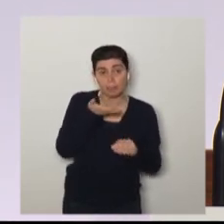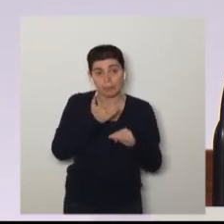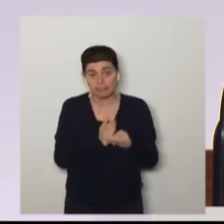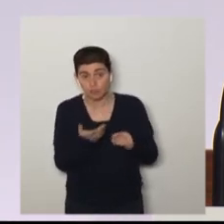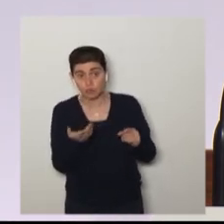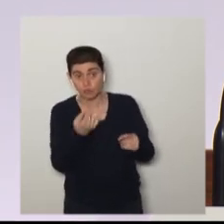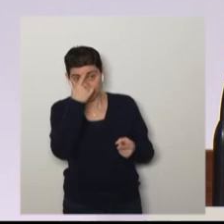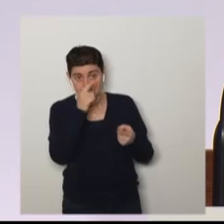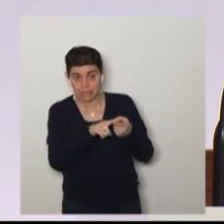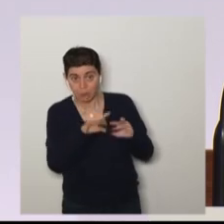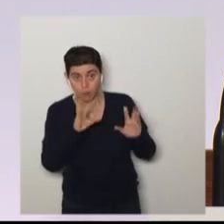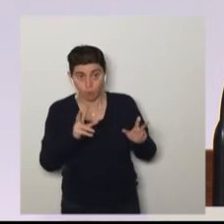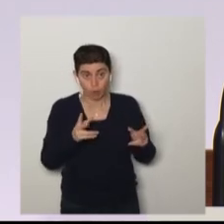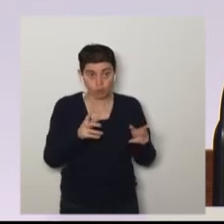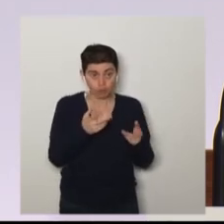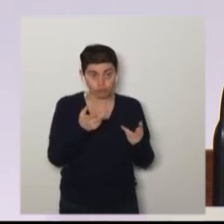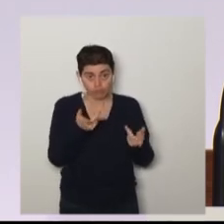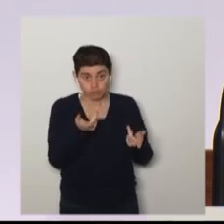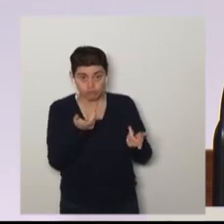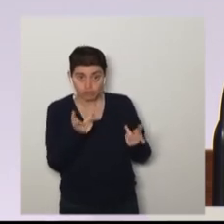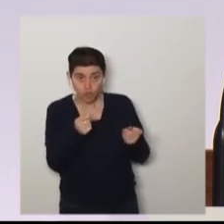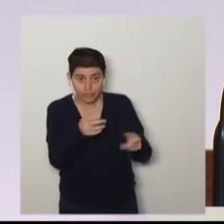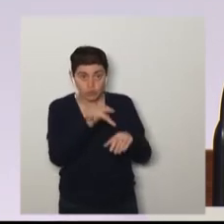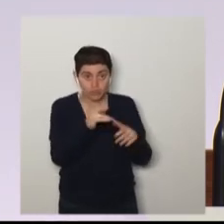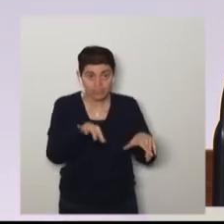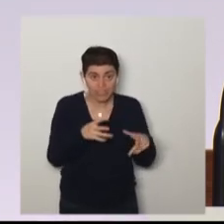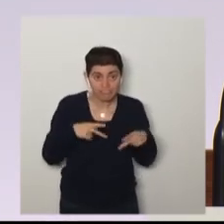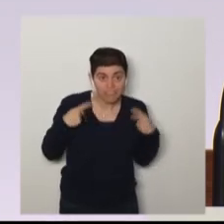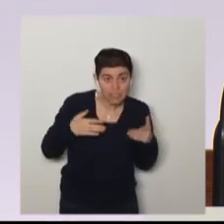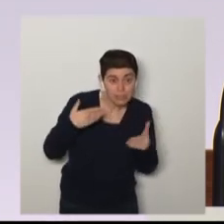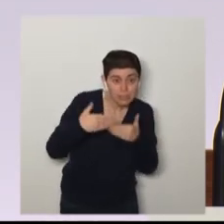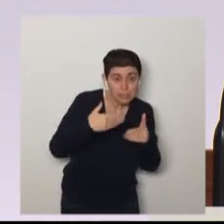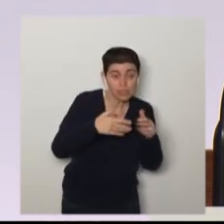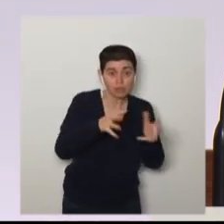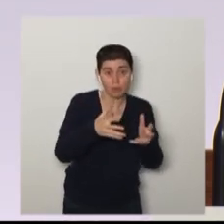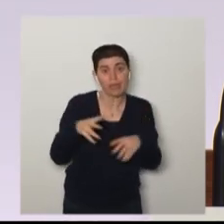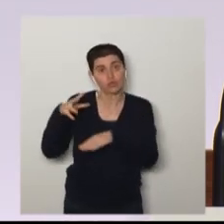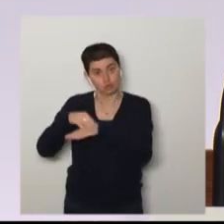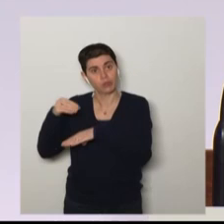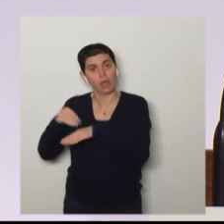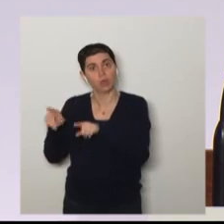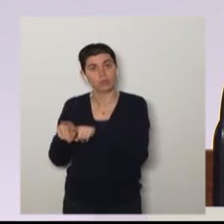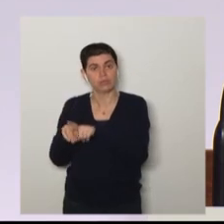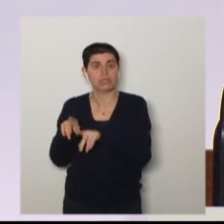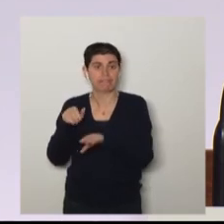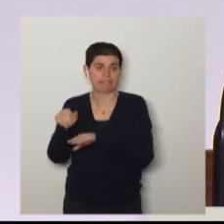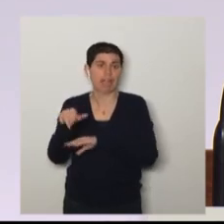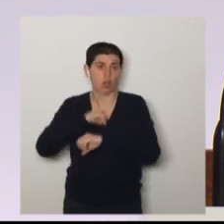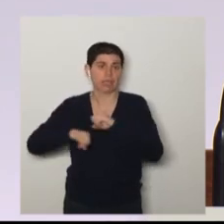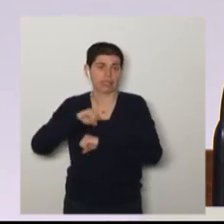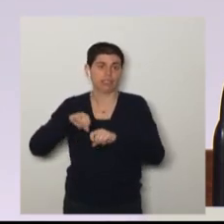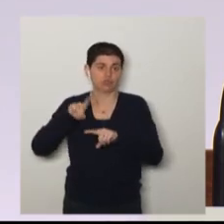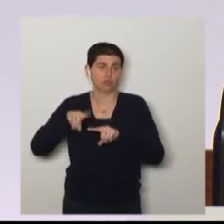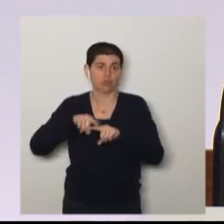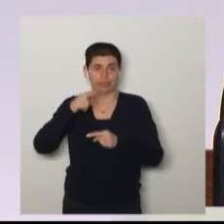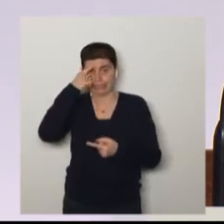opportunities. I have confidence that the Swedes will do so as well, and also will include this this topic of return to work